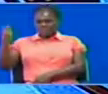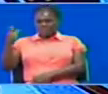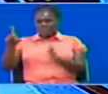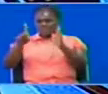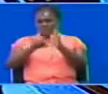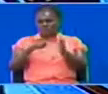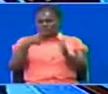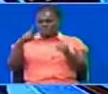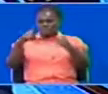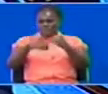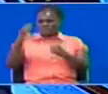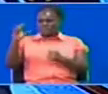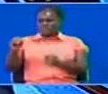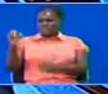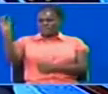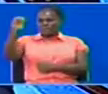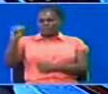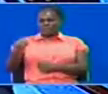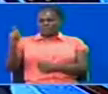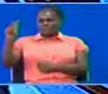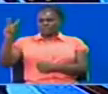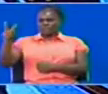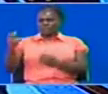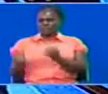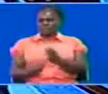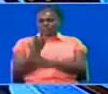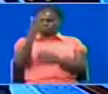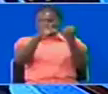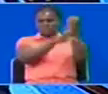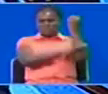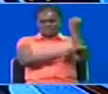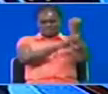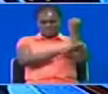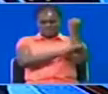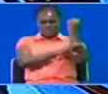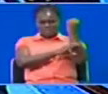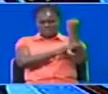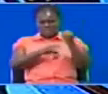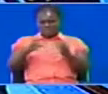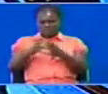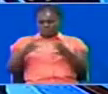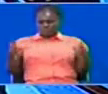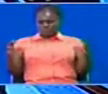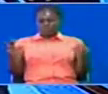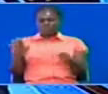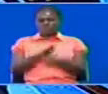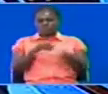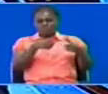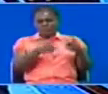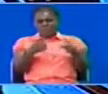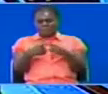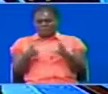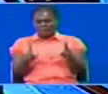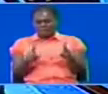that 60% of local TV content must be produced in the country, a major boost for Kenya's growing film industry.